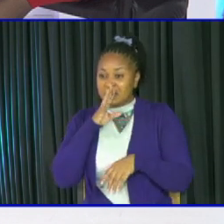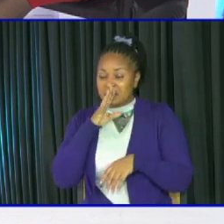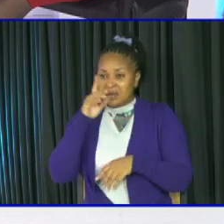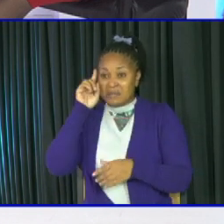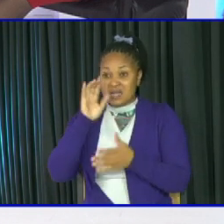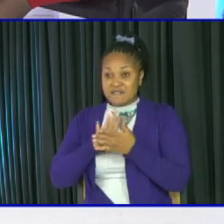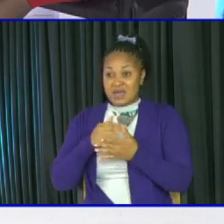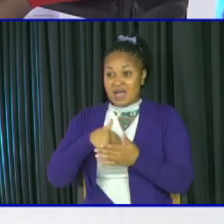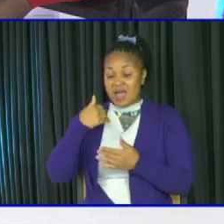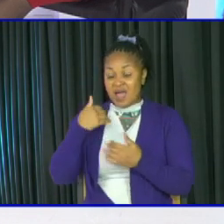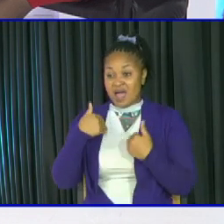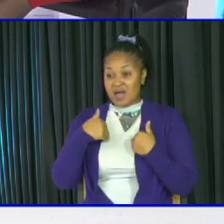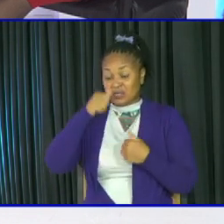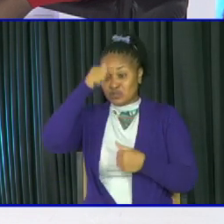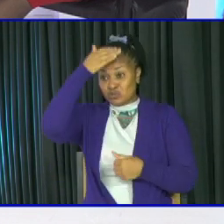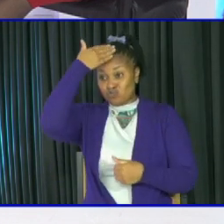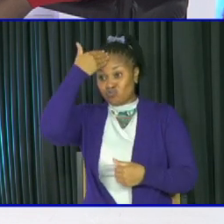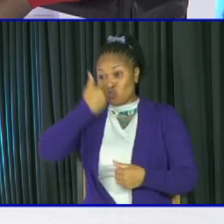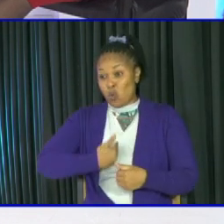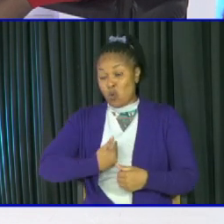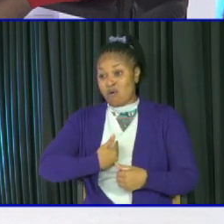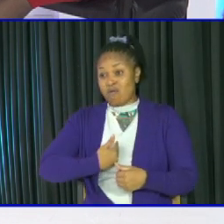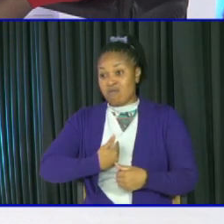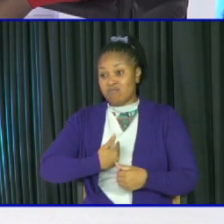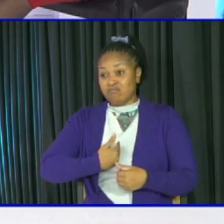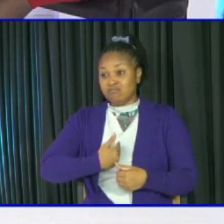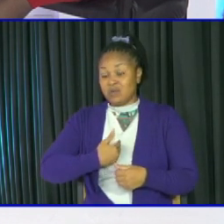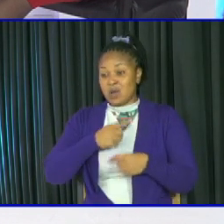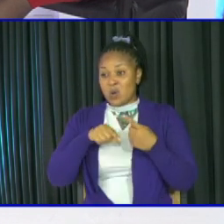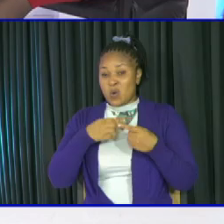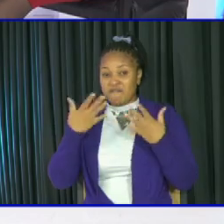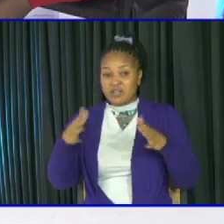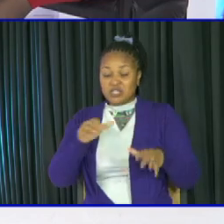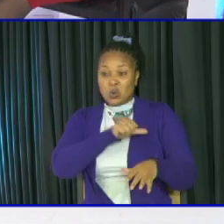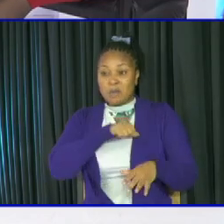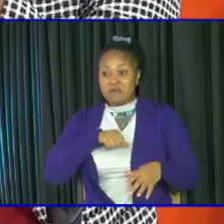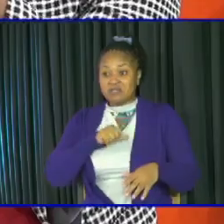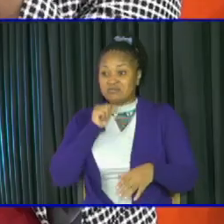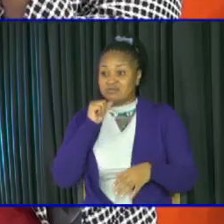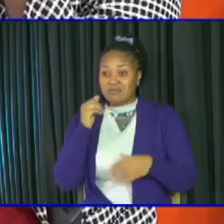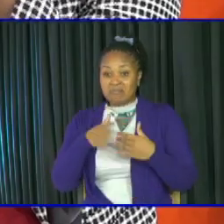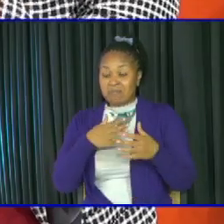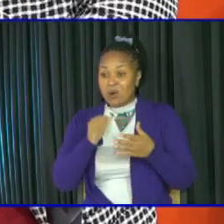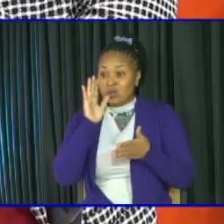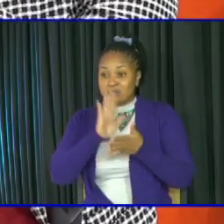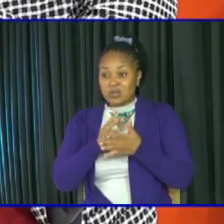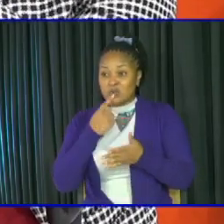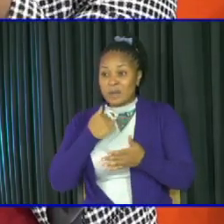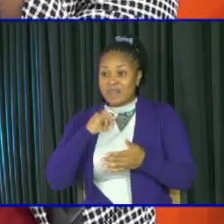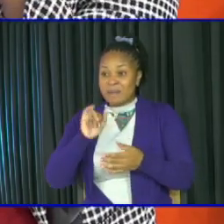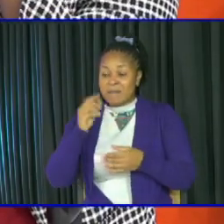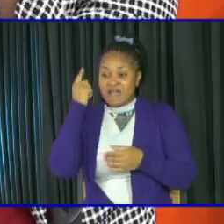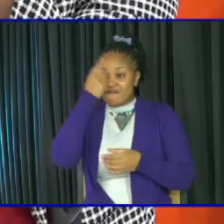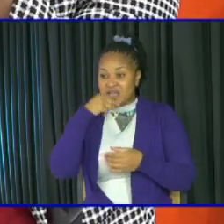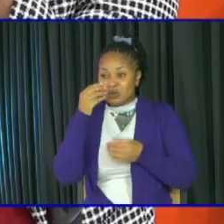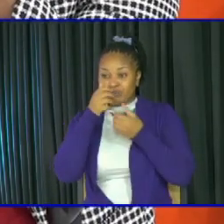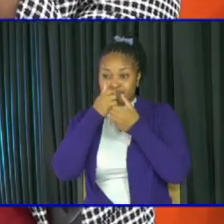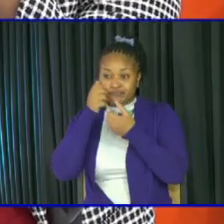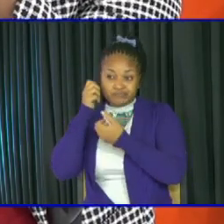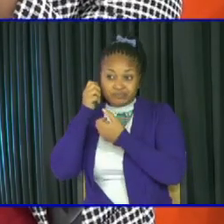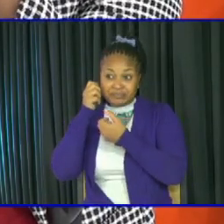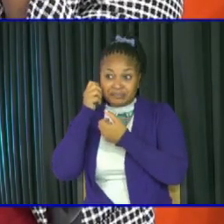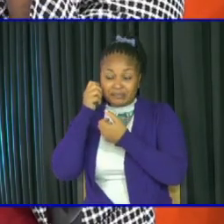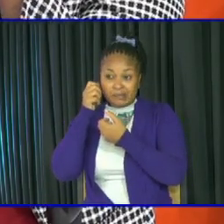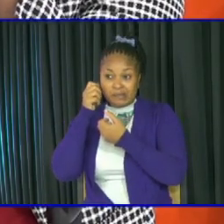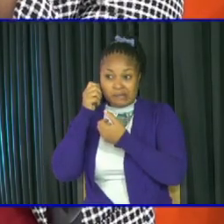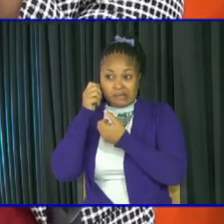stroke? That's another part of the story. When I came out of the operation, not even my husband told me that my face was twisted. I wondered why some